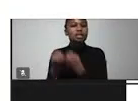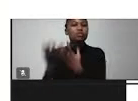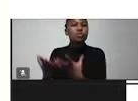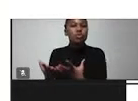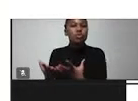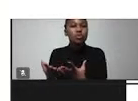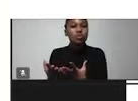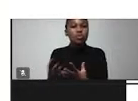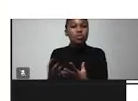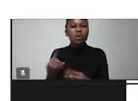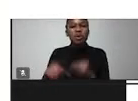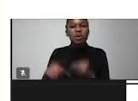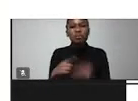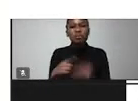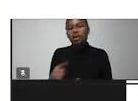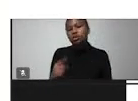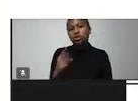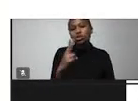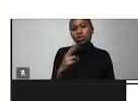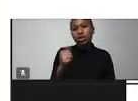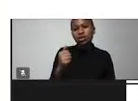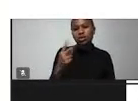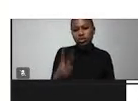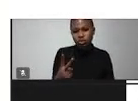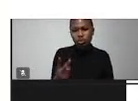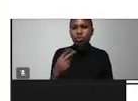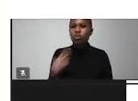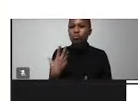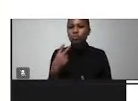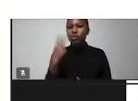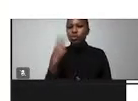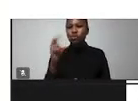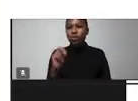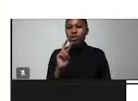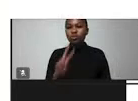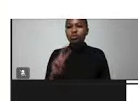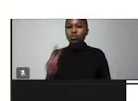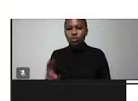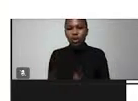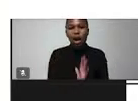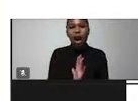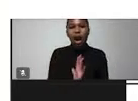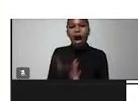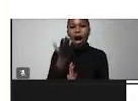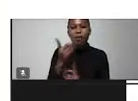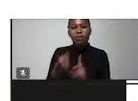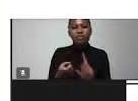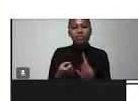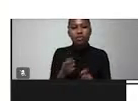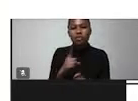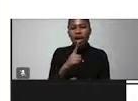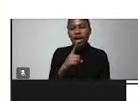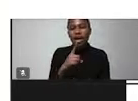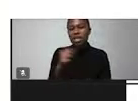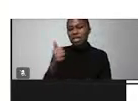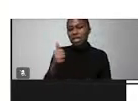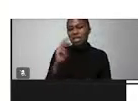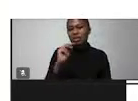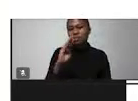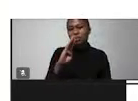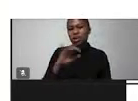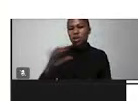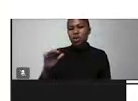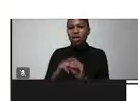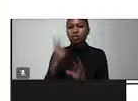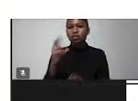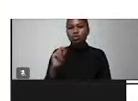162 billion in 2022. It was up marginally from 146 billion rand earnings in 2021. So there